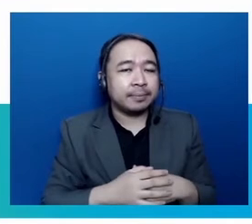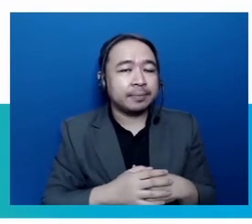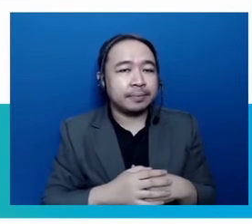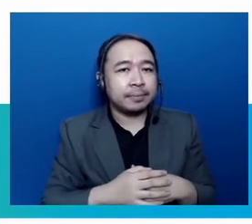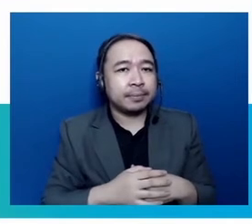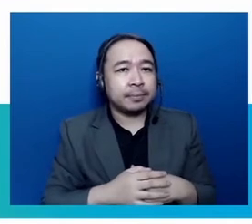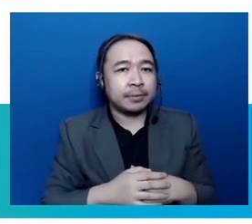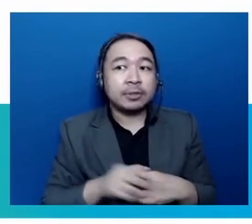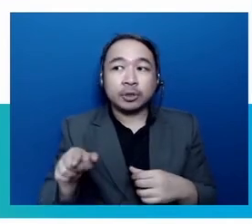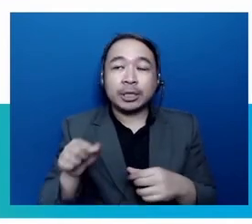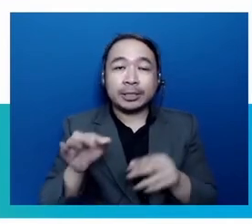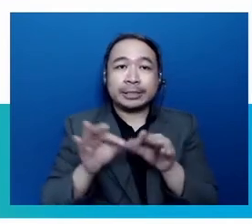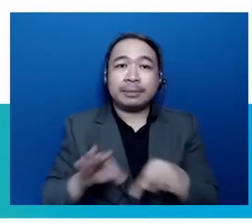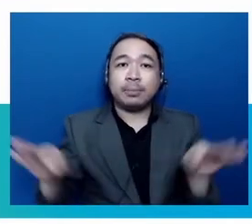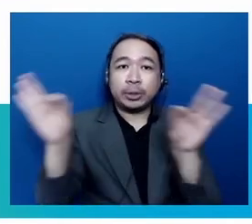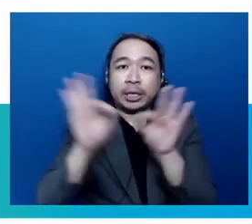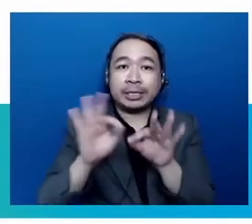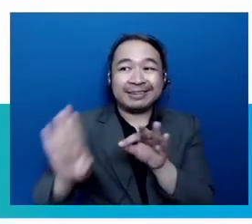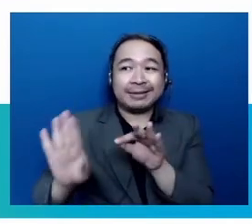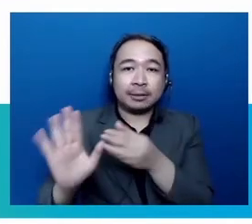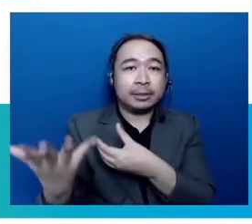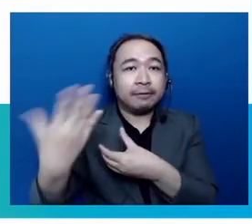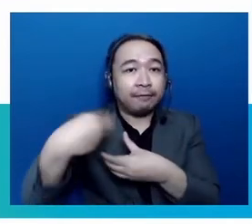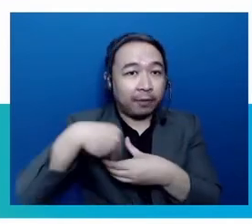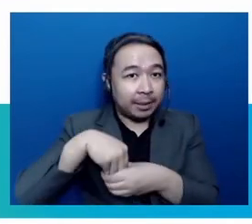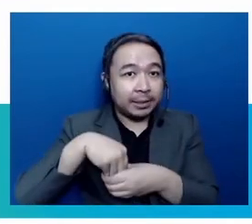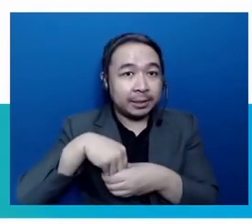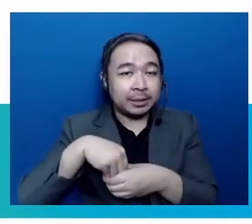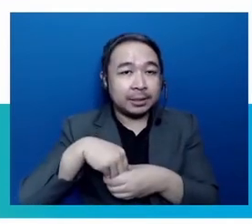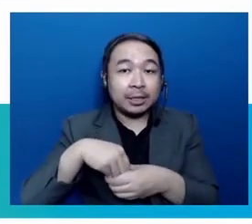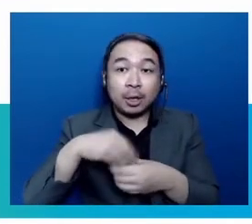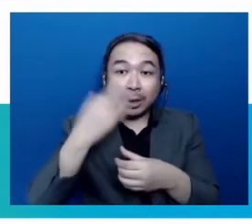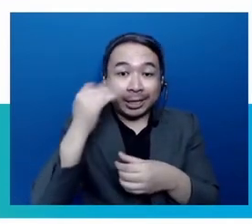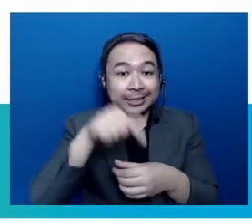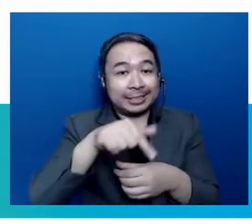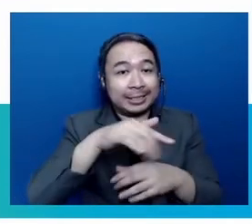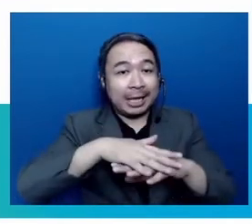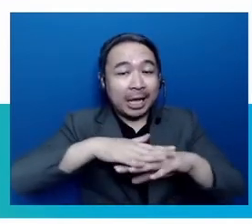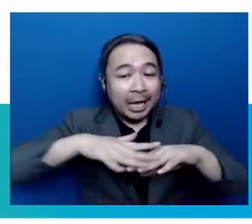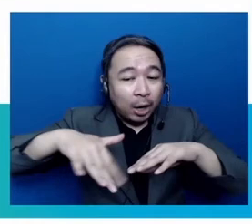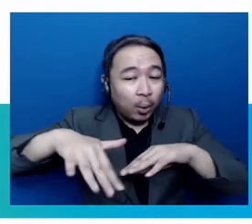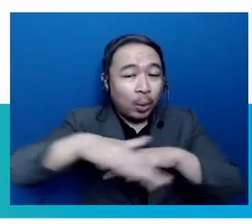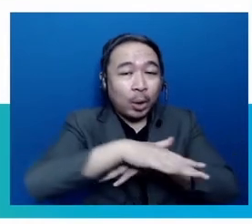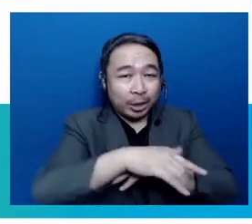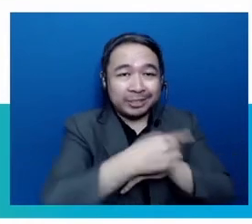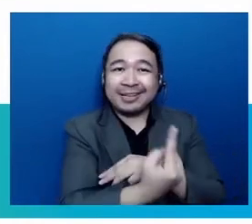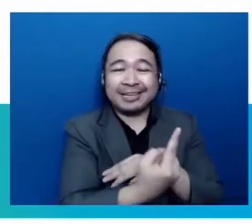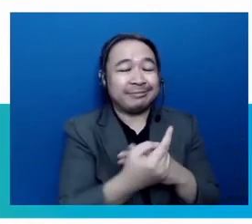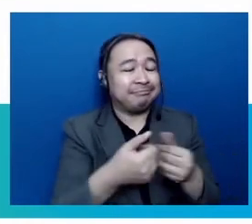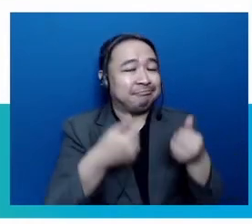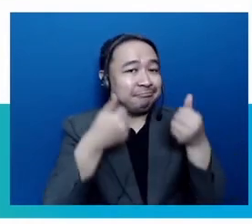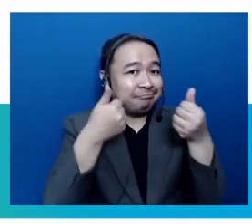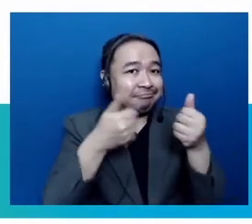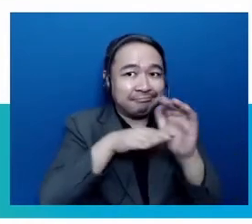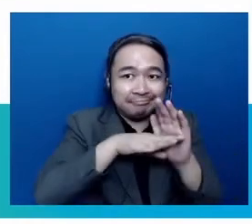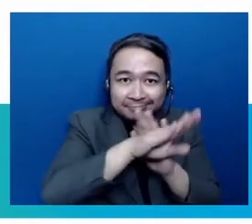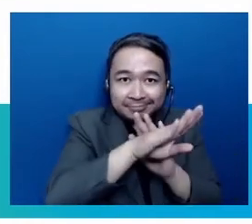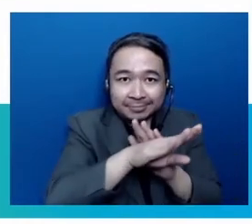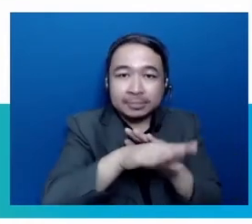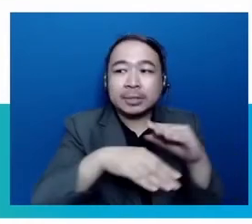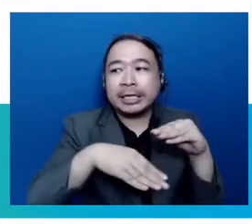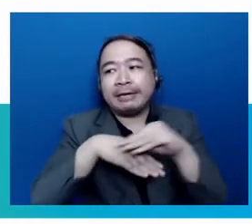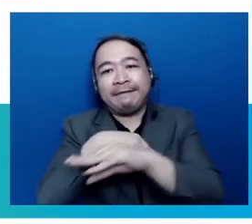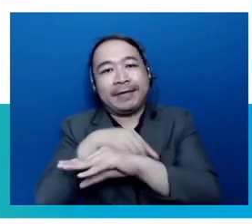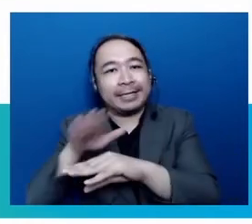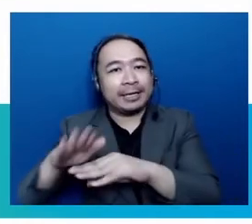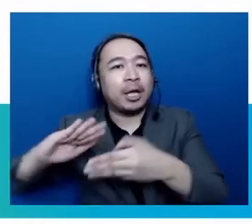are important is, one, healthy ocean means a lot to them. It is part of their survival